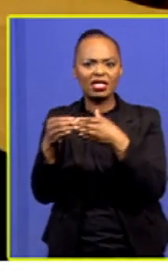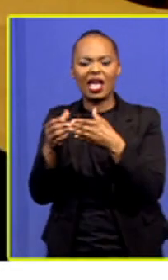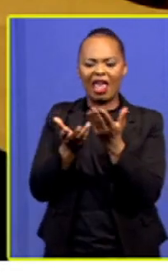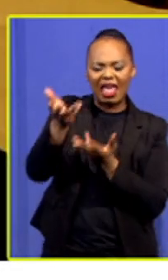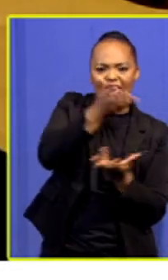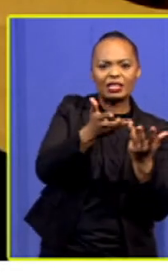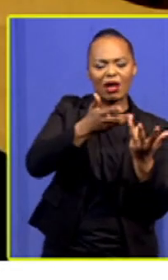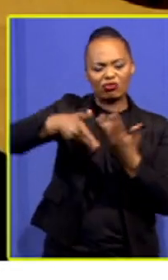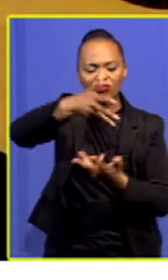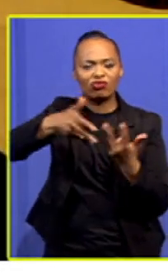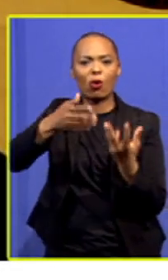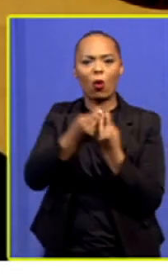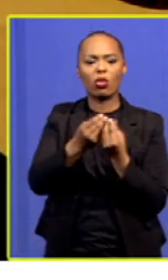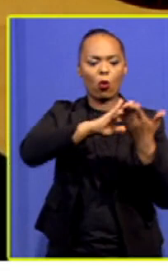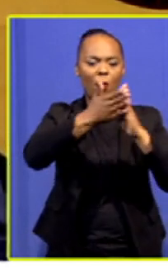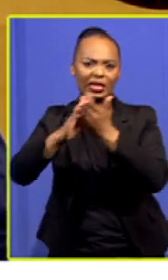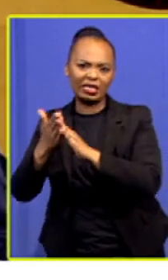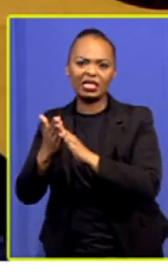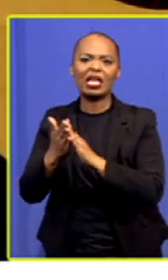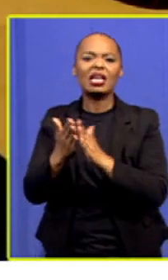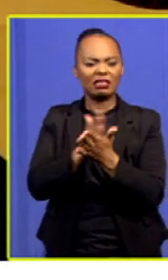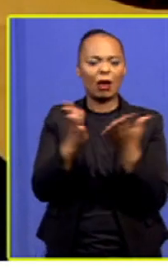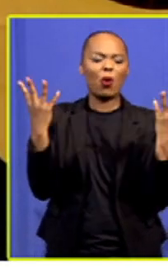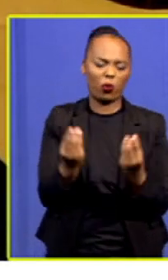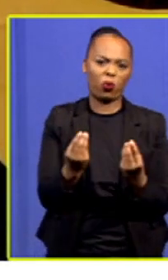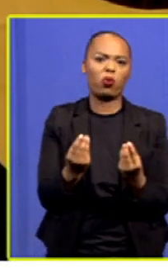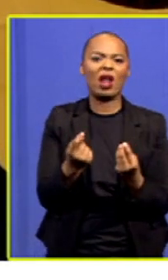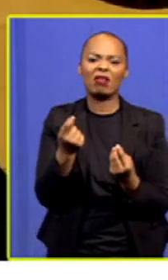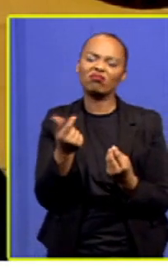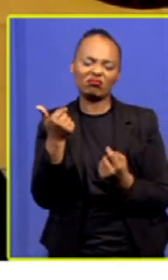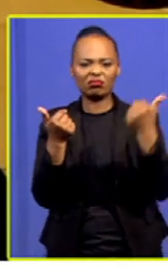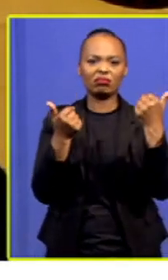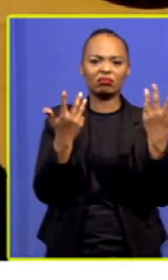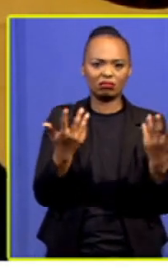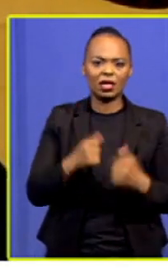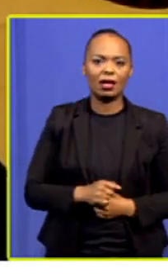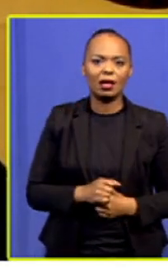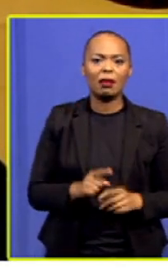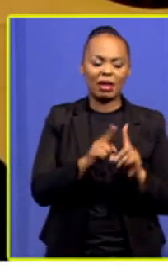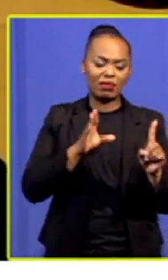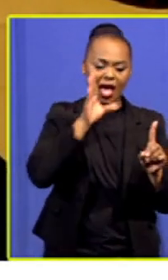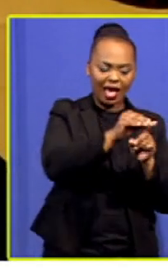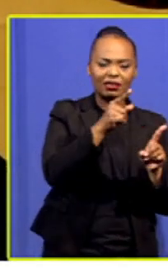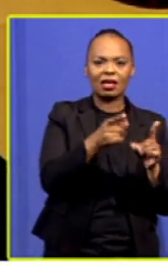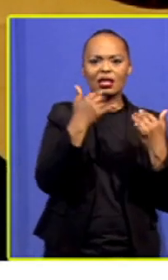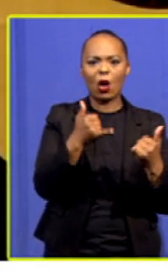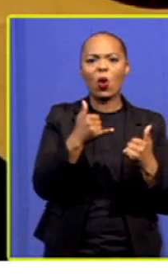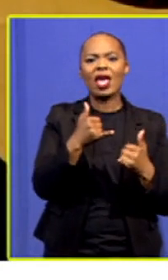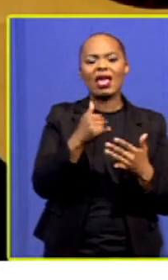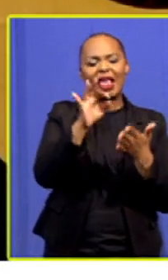with communities. Hence, they said that, I spoke to him earlier, what was your position with regards to elections being postponed? He